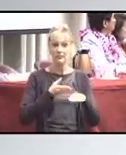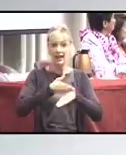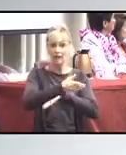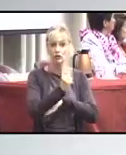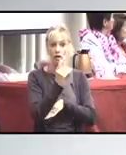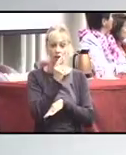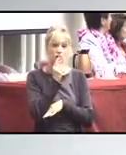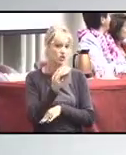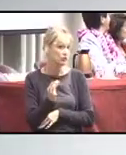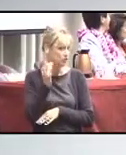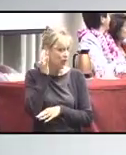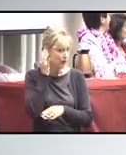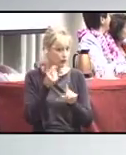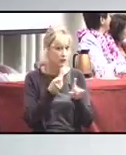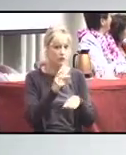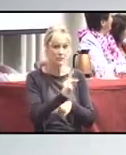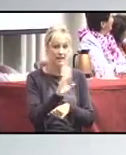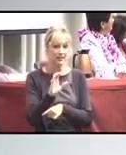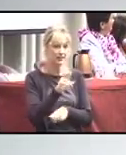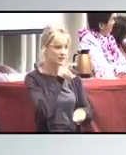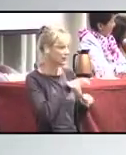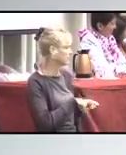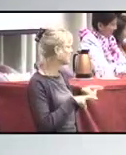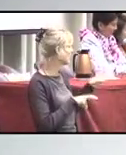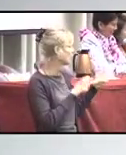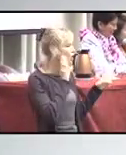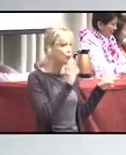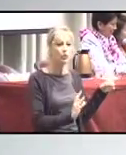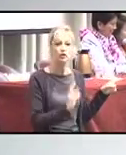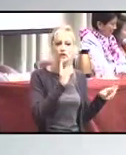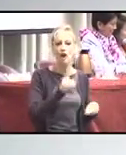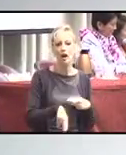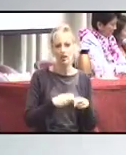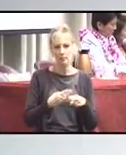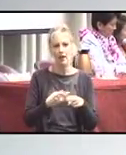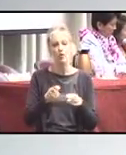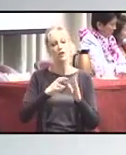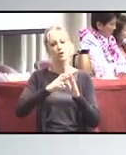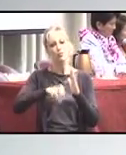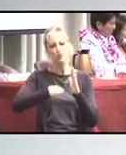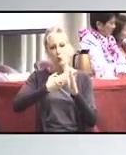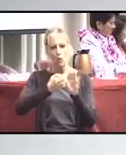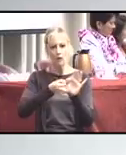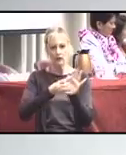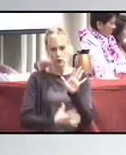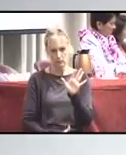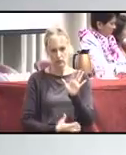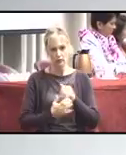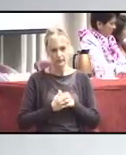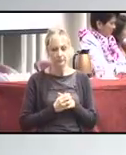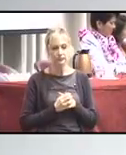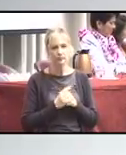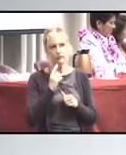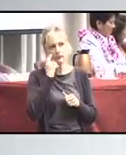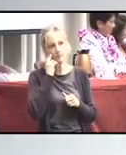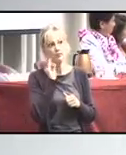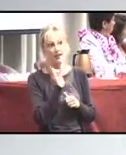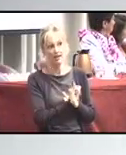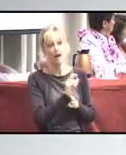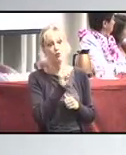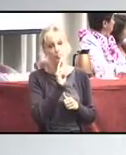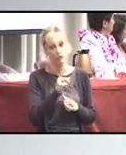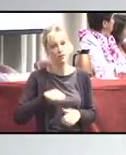have Jan Fried from KCC sitting over here. She'll be talking actually on the role of interpreter. And I think that will be a